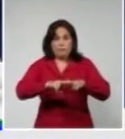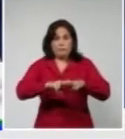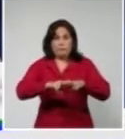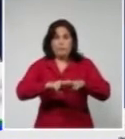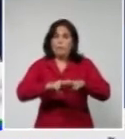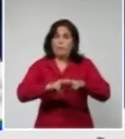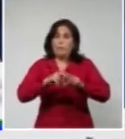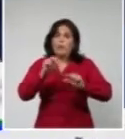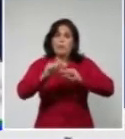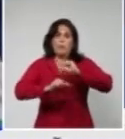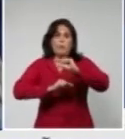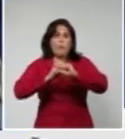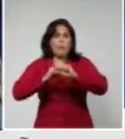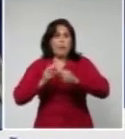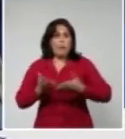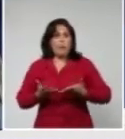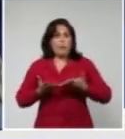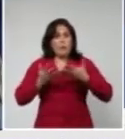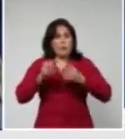recovered from the virus.